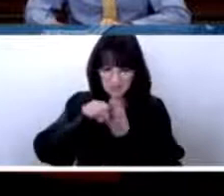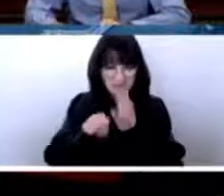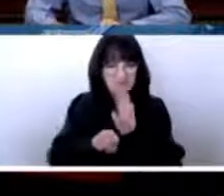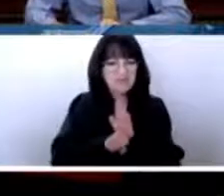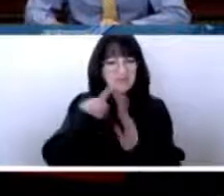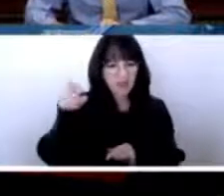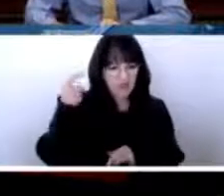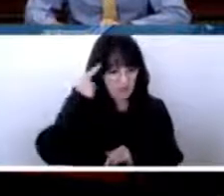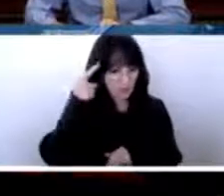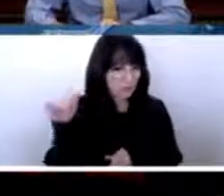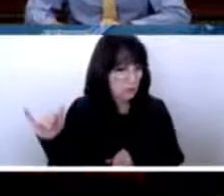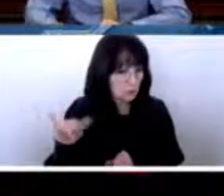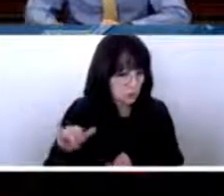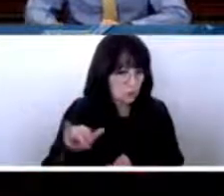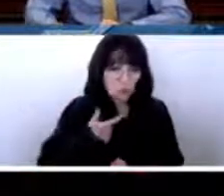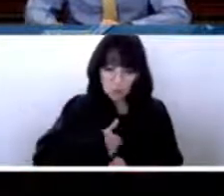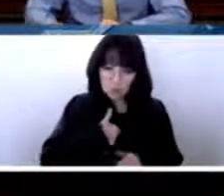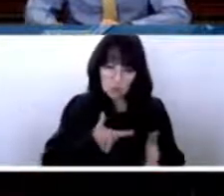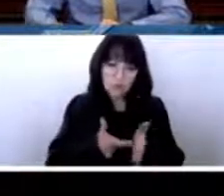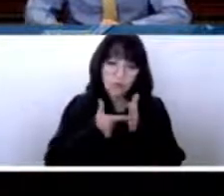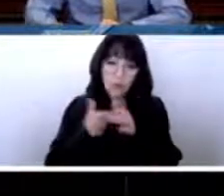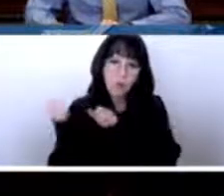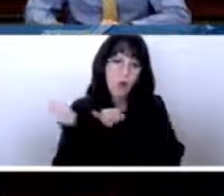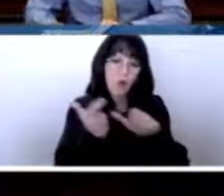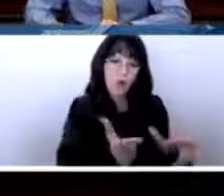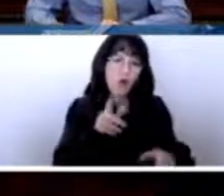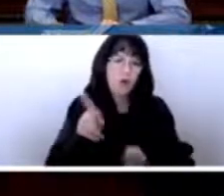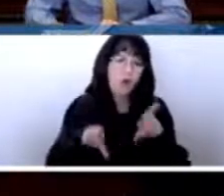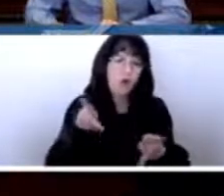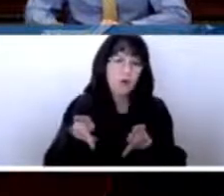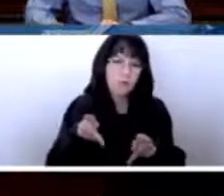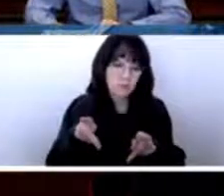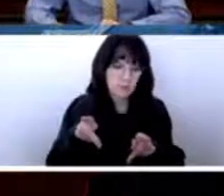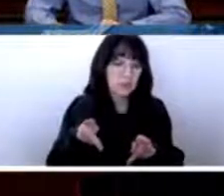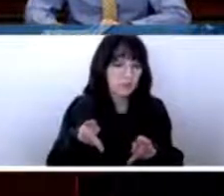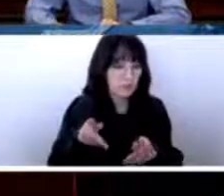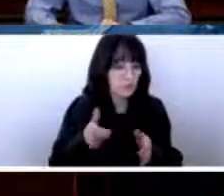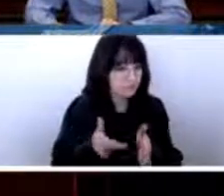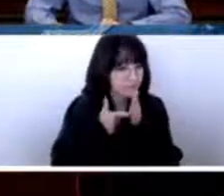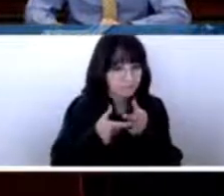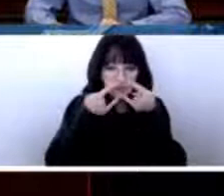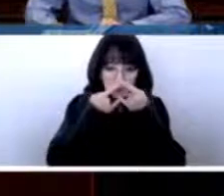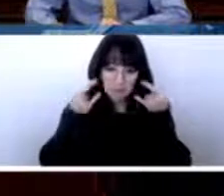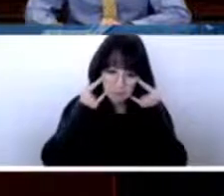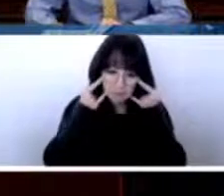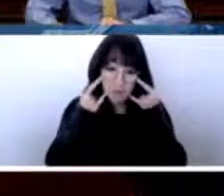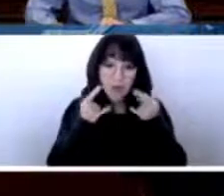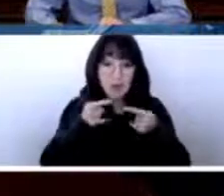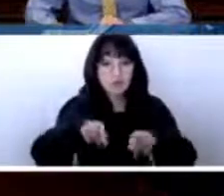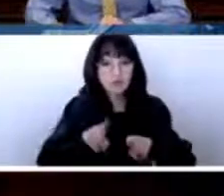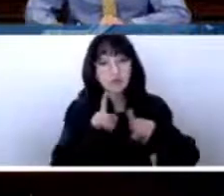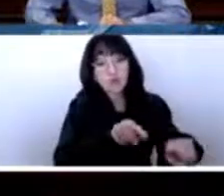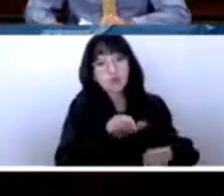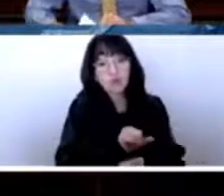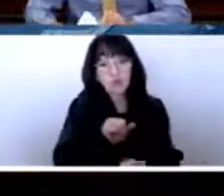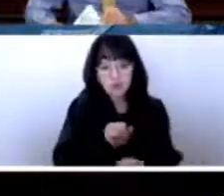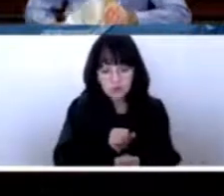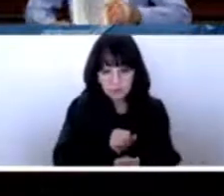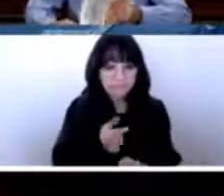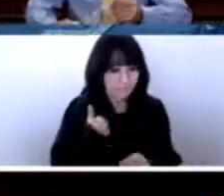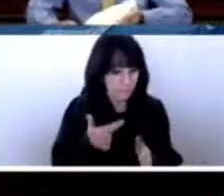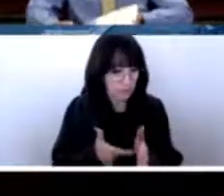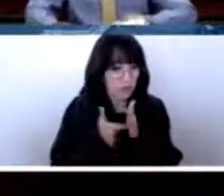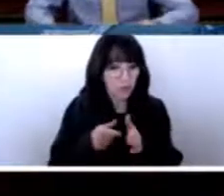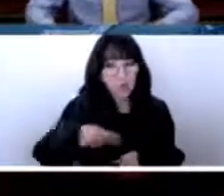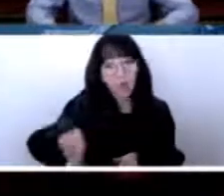have a mask mandate requiring folks to wear a mask and requiring folks to get vaccinated